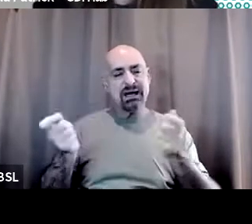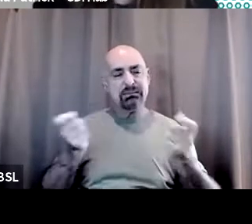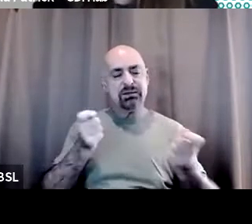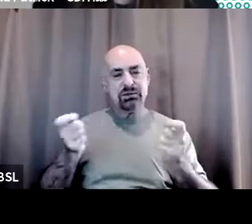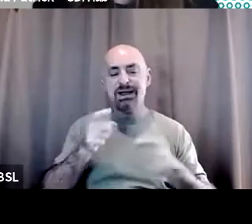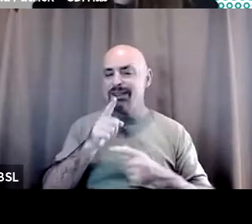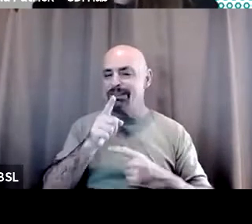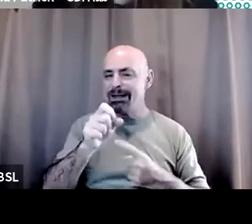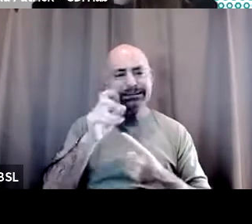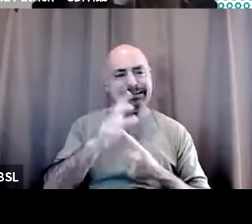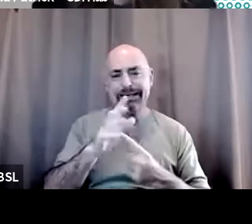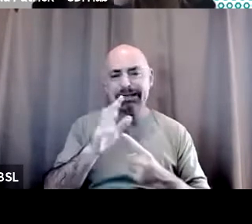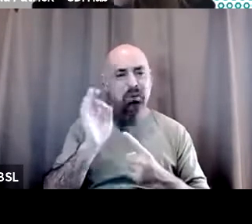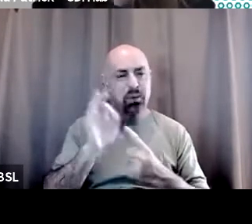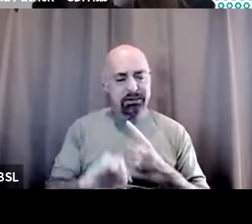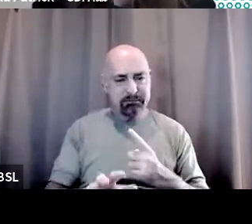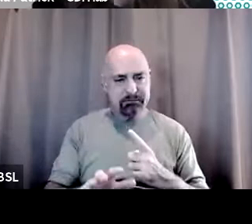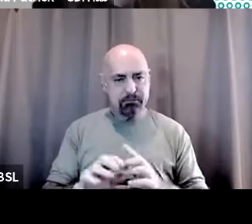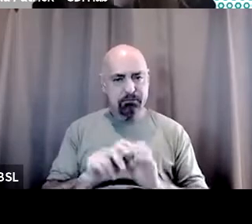point. That